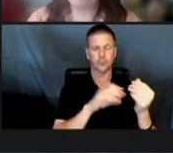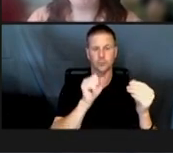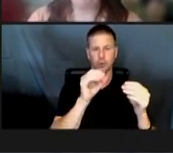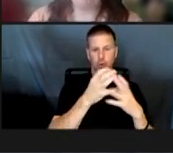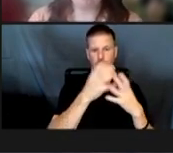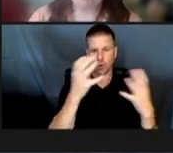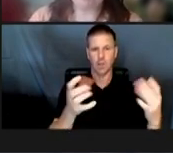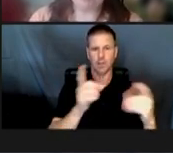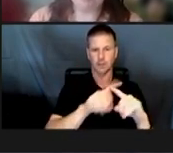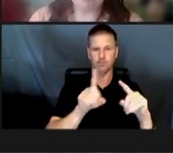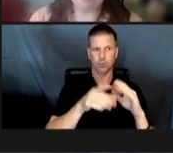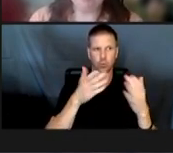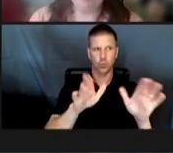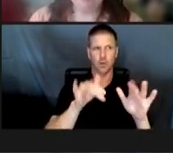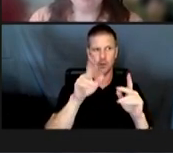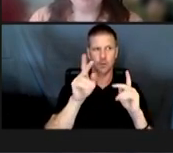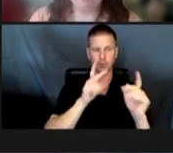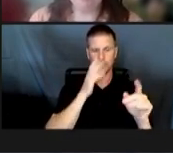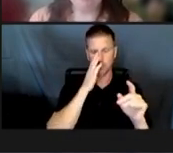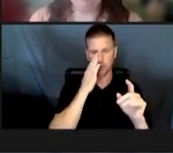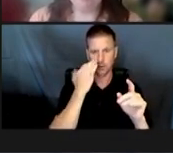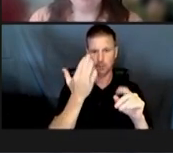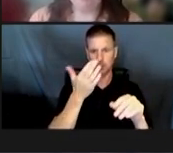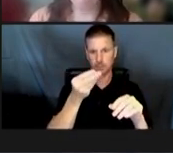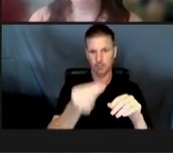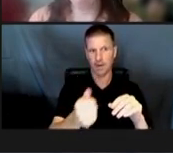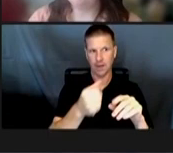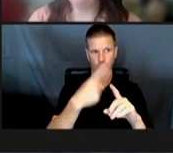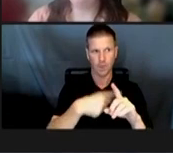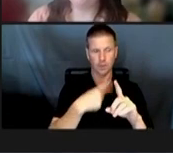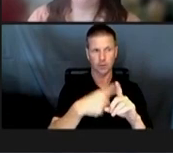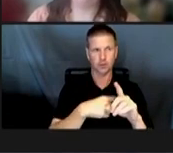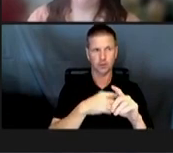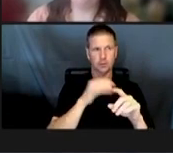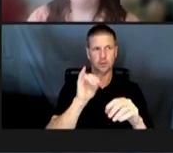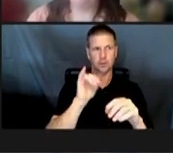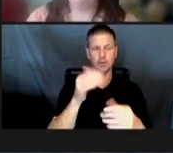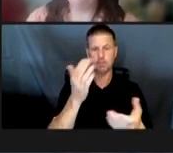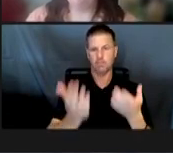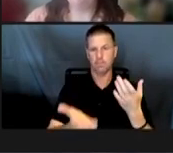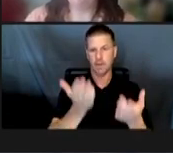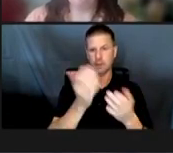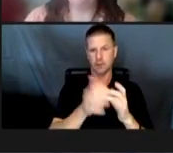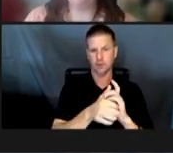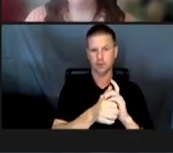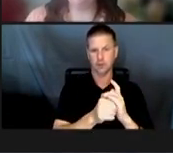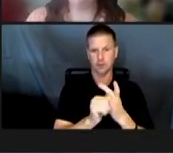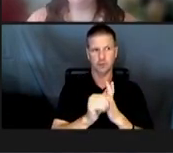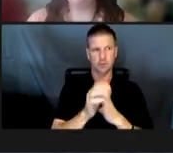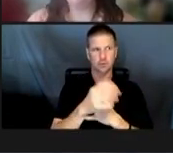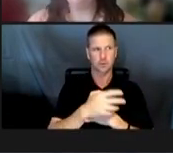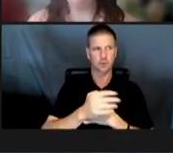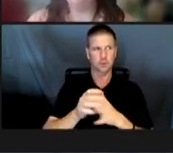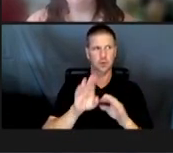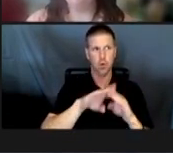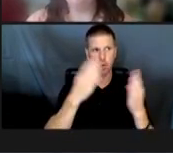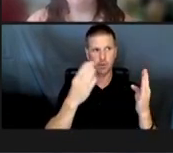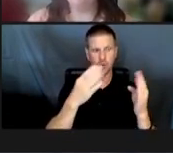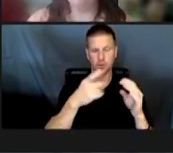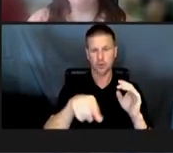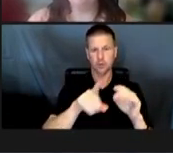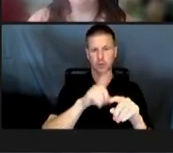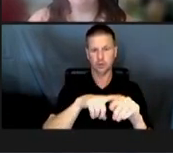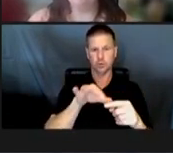of different ways that folks might be paying rent that may, you know, open them up to